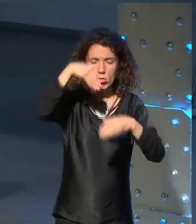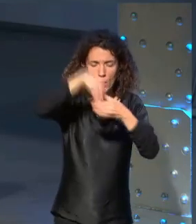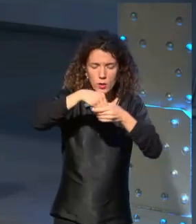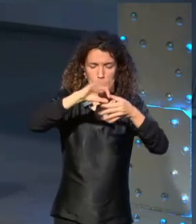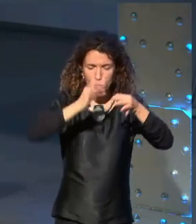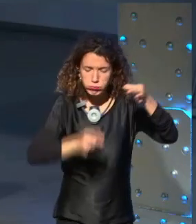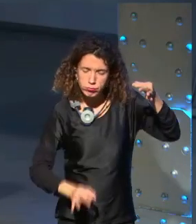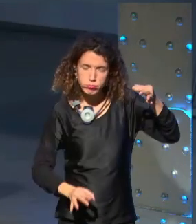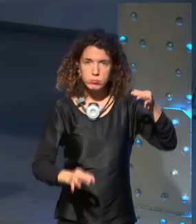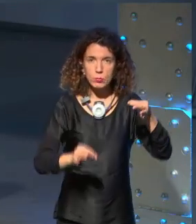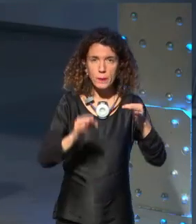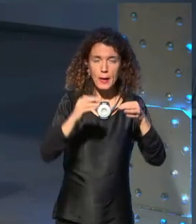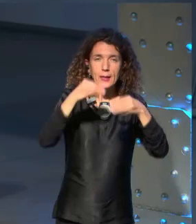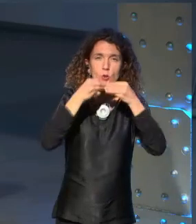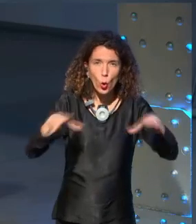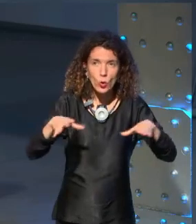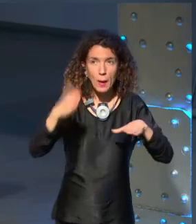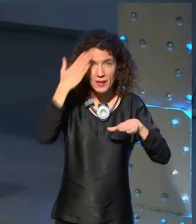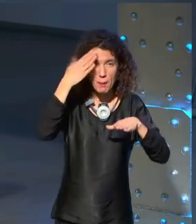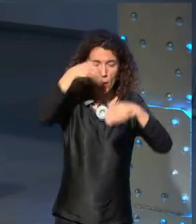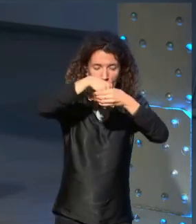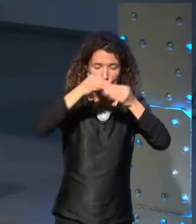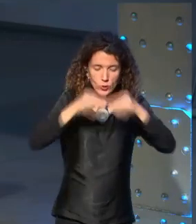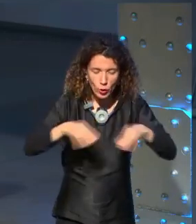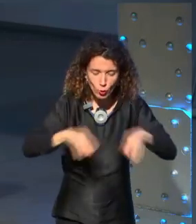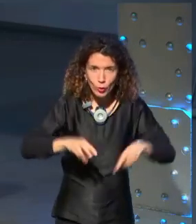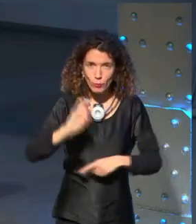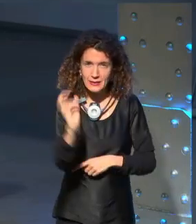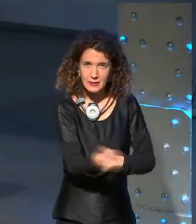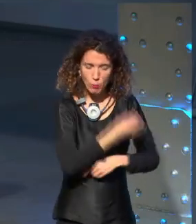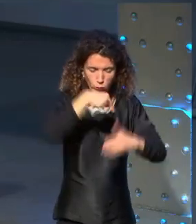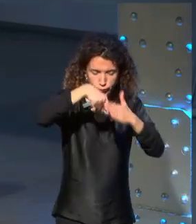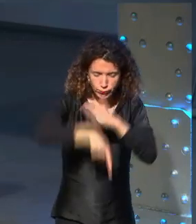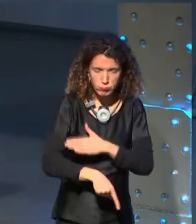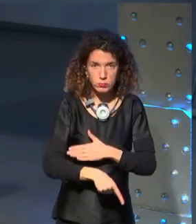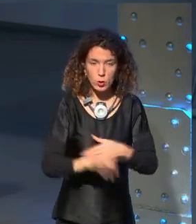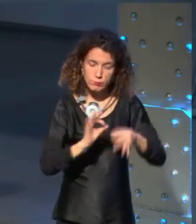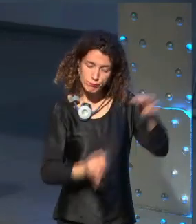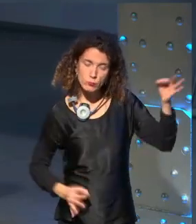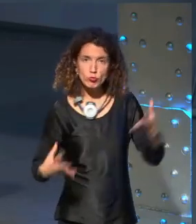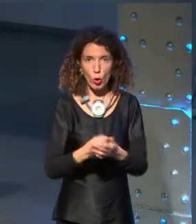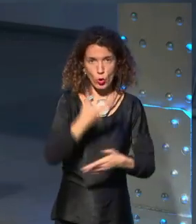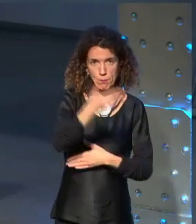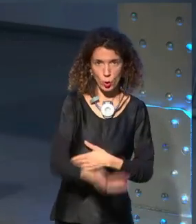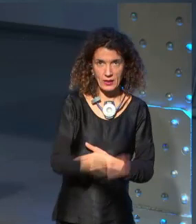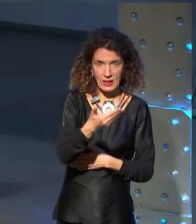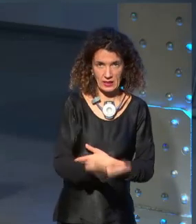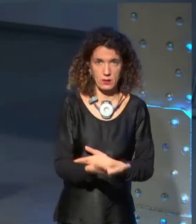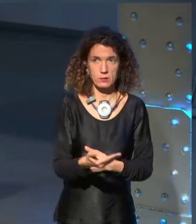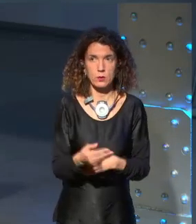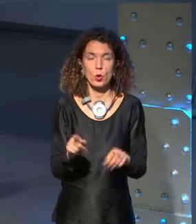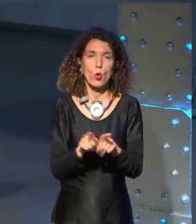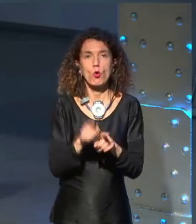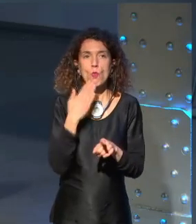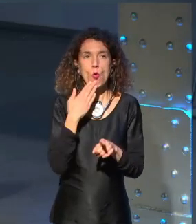I think in some way they're all relevant. It's like music, You can have a lot of